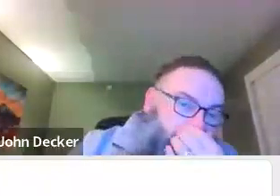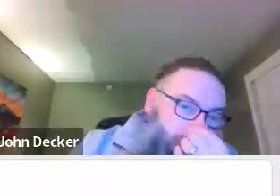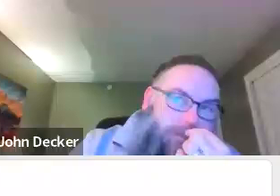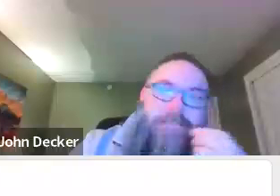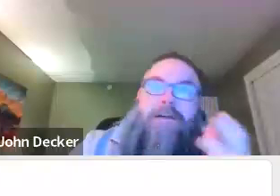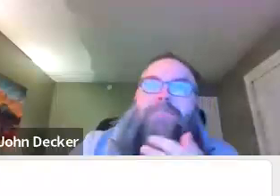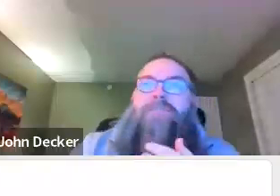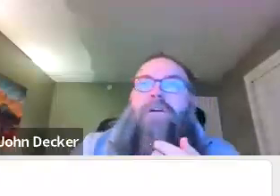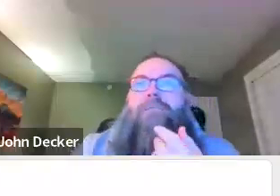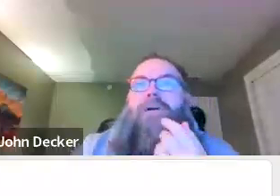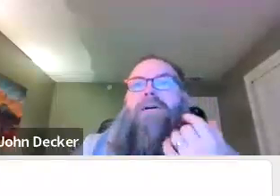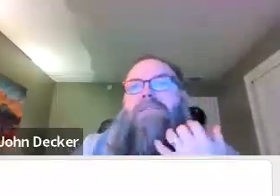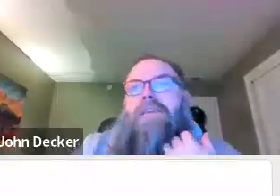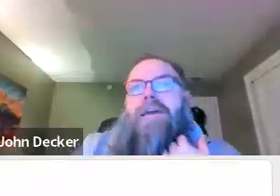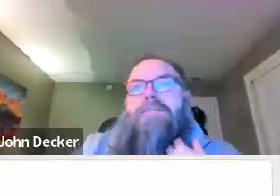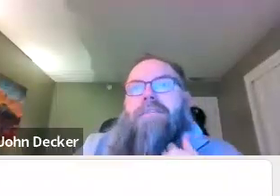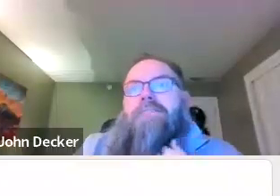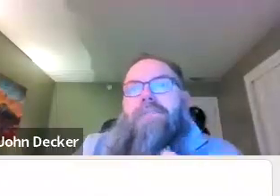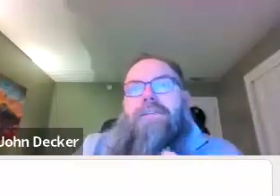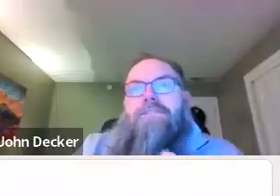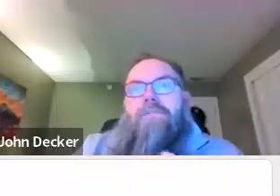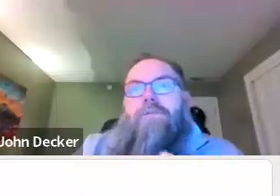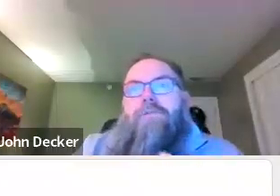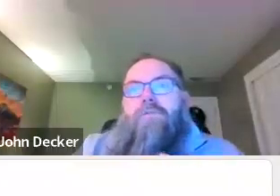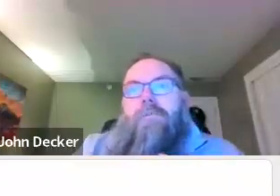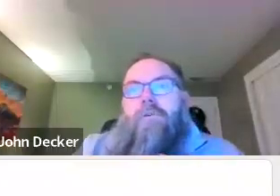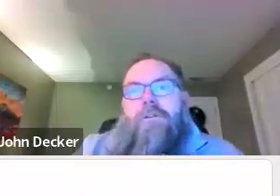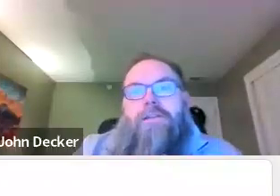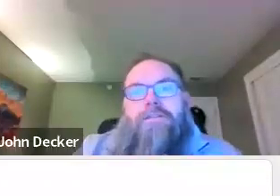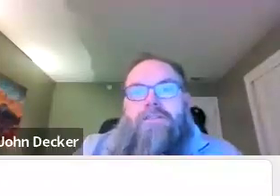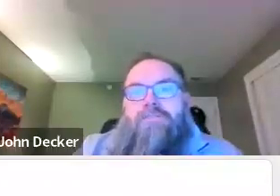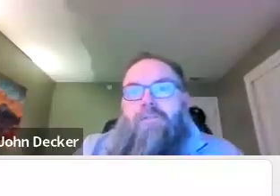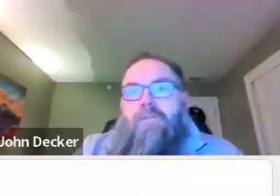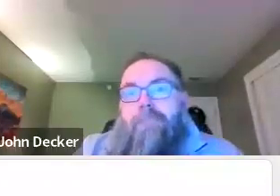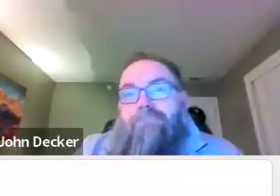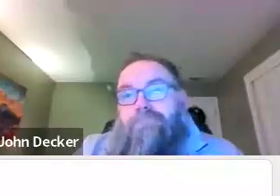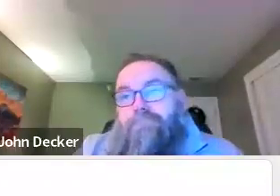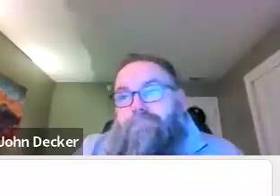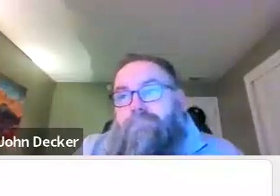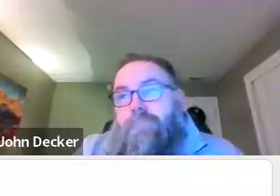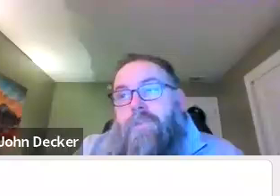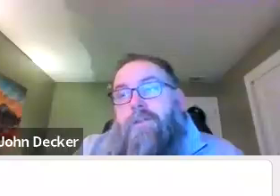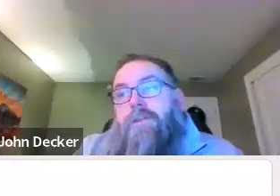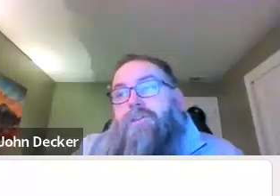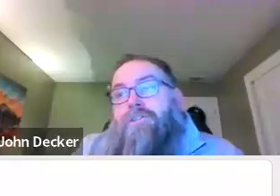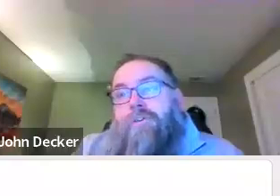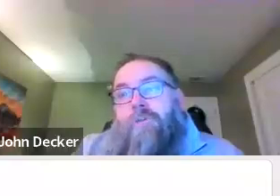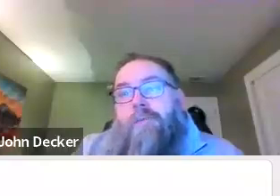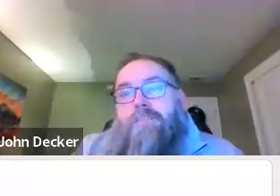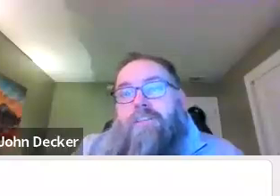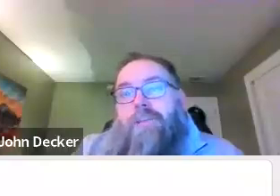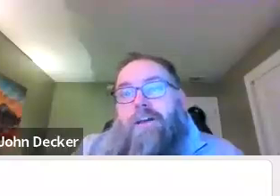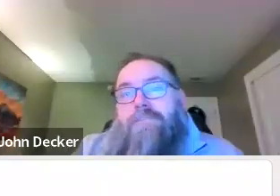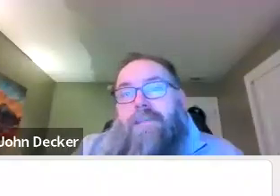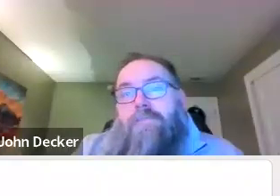so this is an update from DDS as it relates to rate reform quality incentive program.